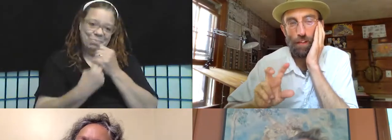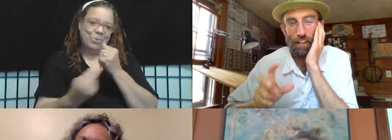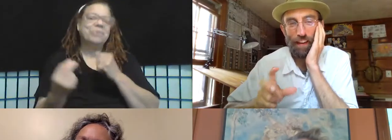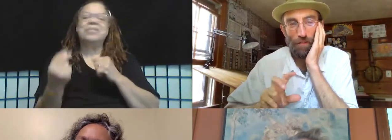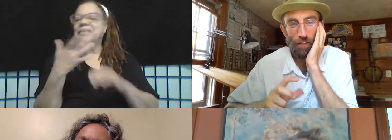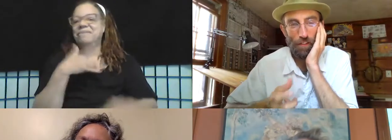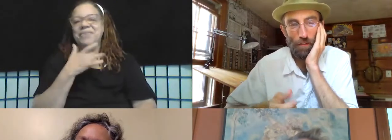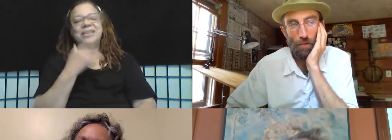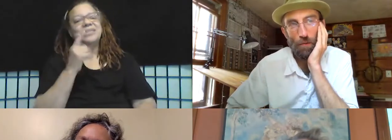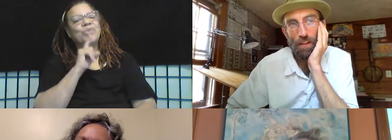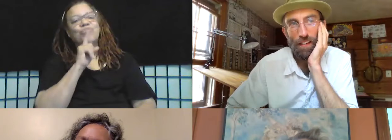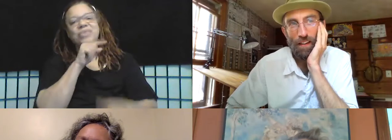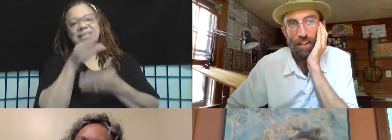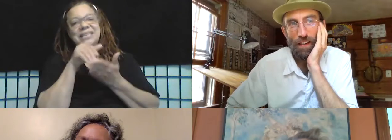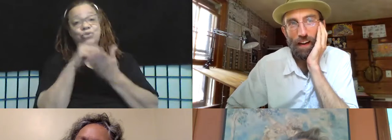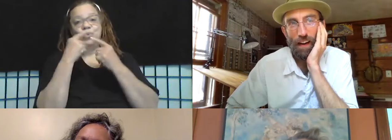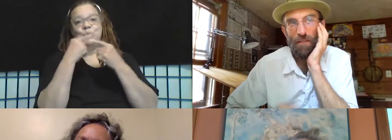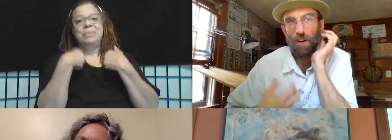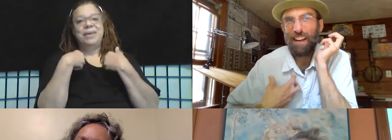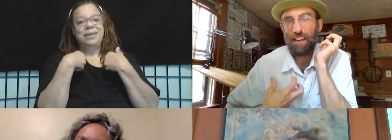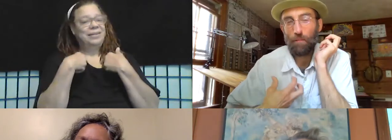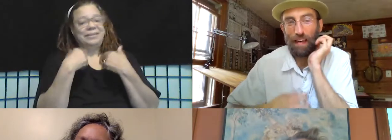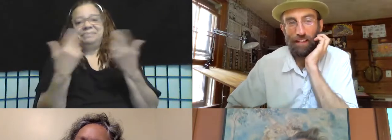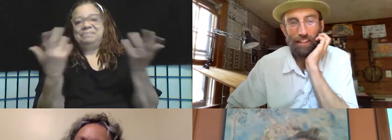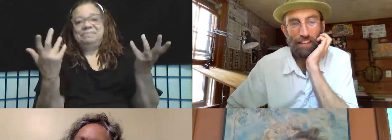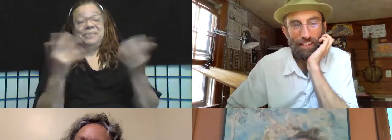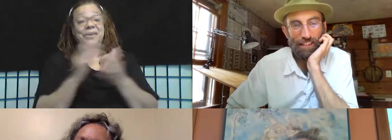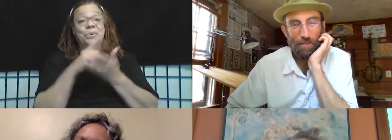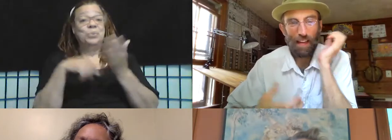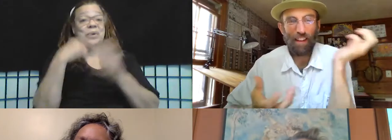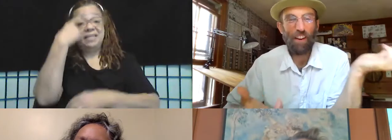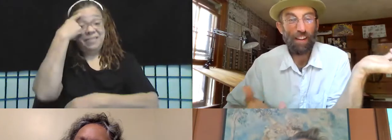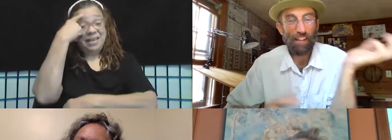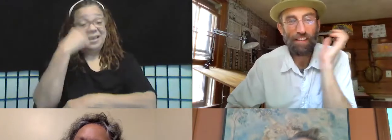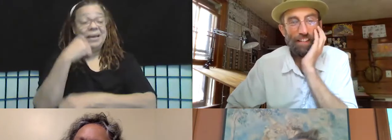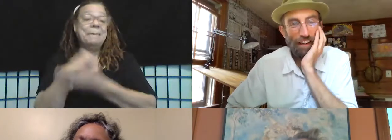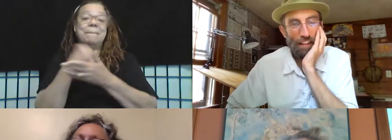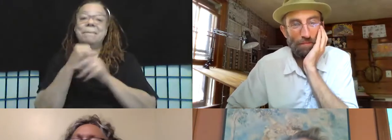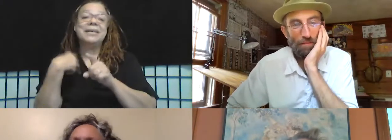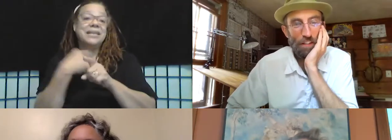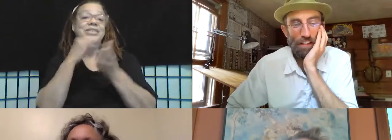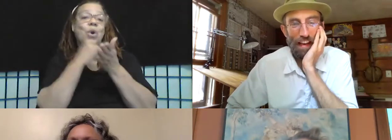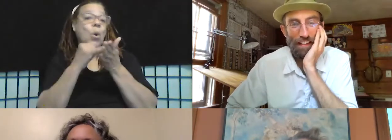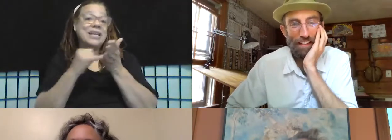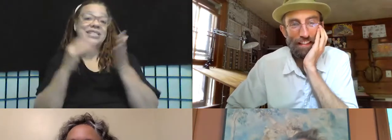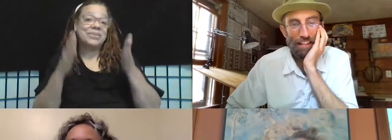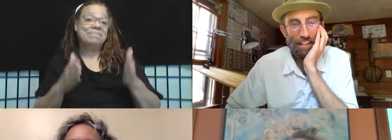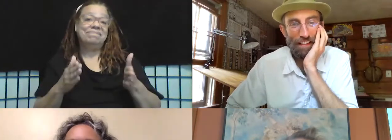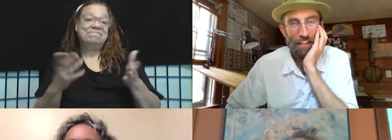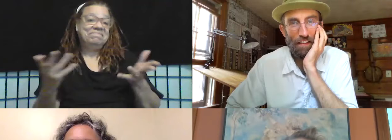feelings are really central to what I think makes us artists. Just